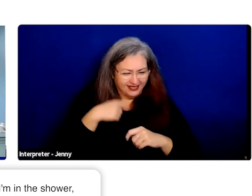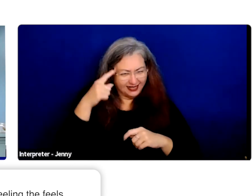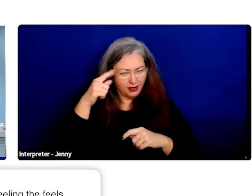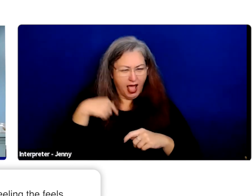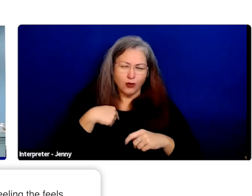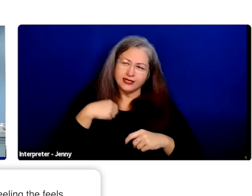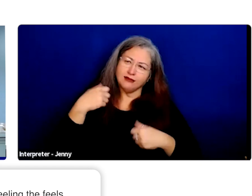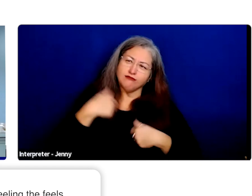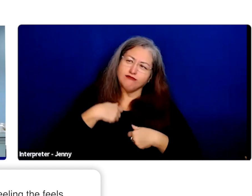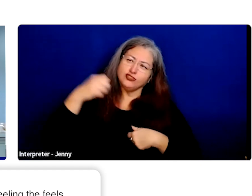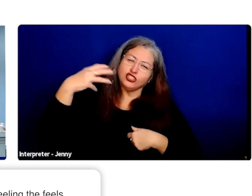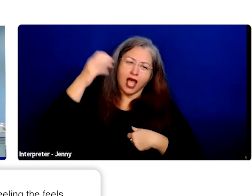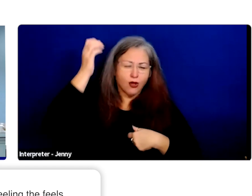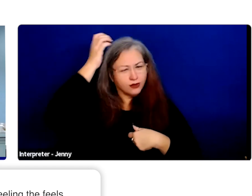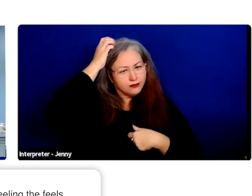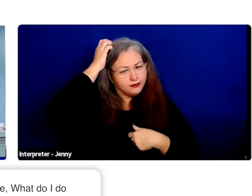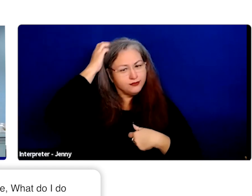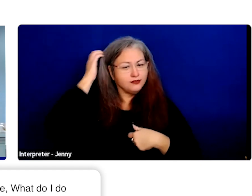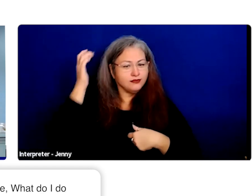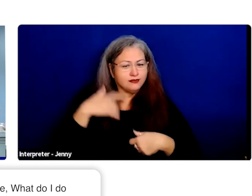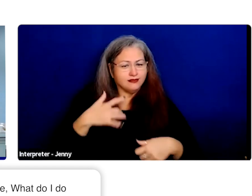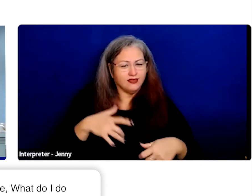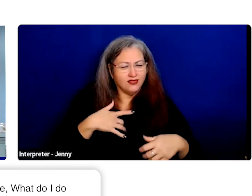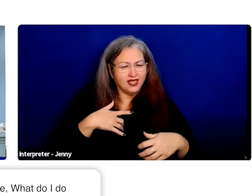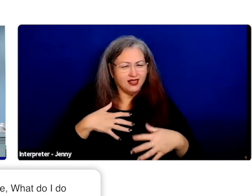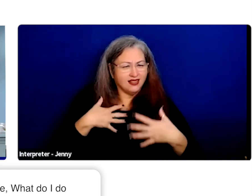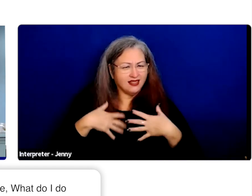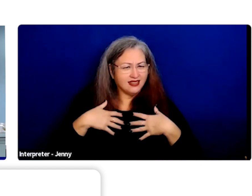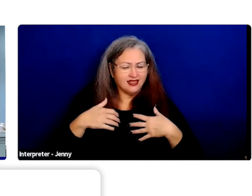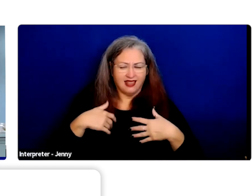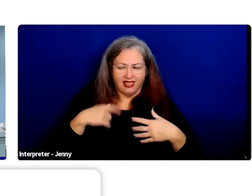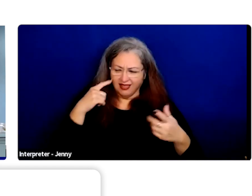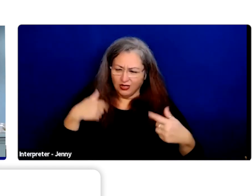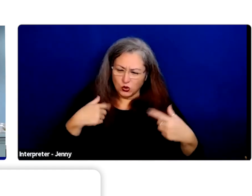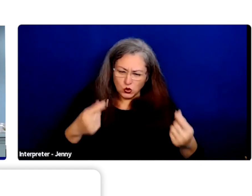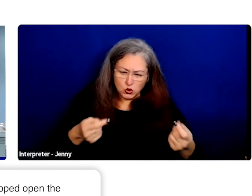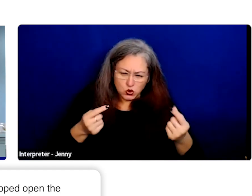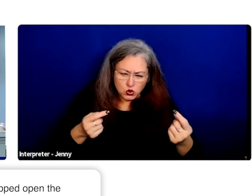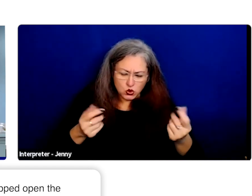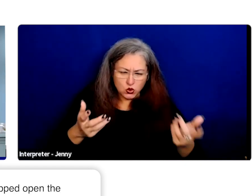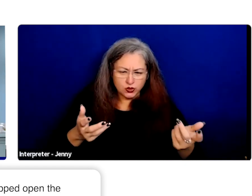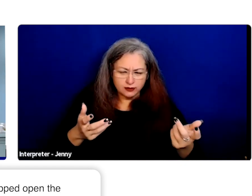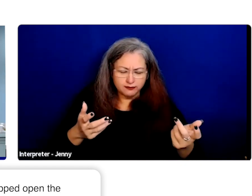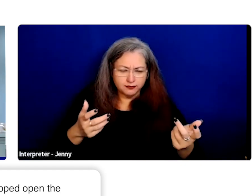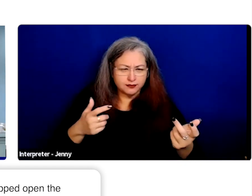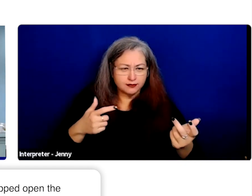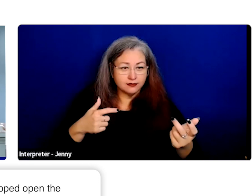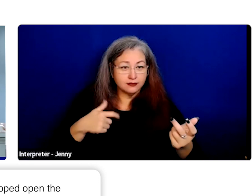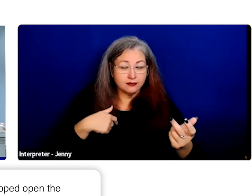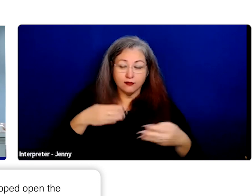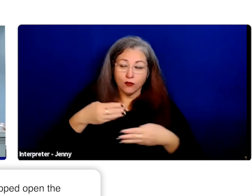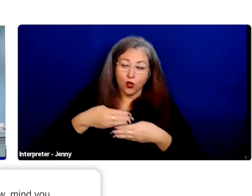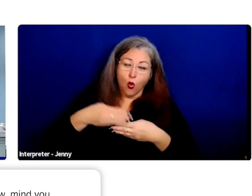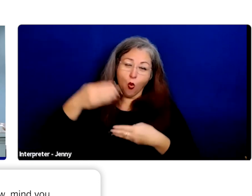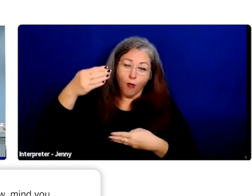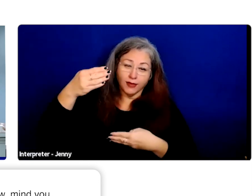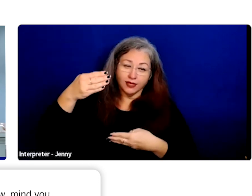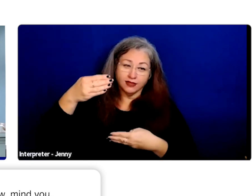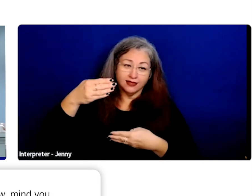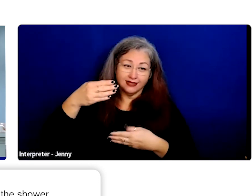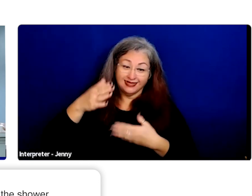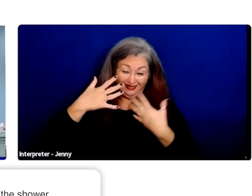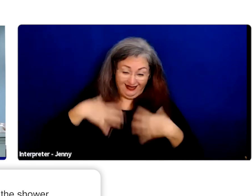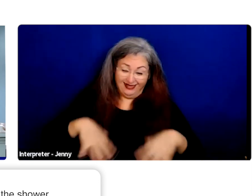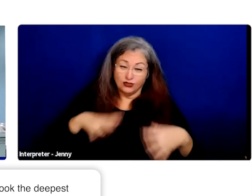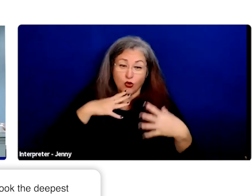shower, right? And like, I'm feeling the feels, and I'm like, what do I do, right? And I popped open the window, wet now,